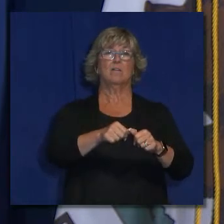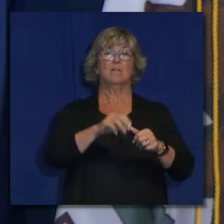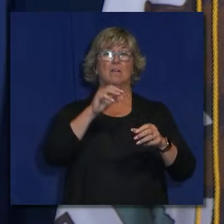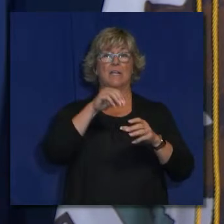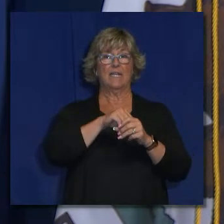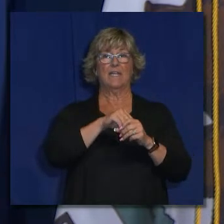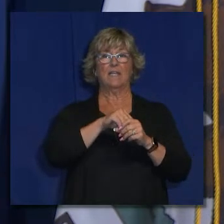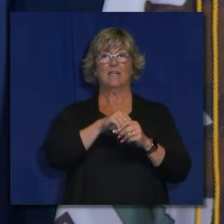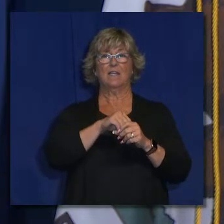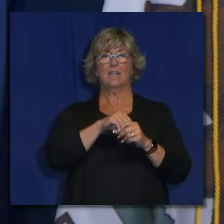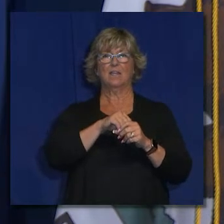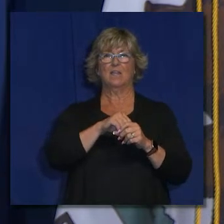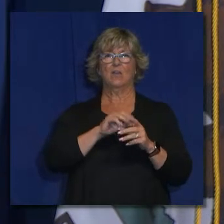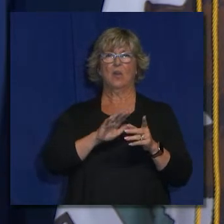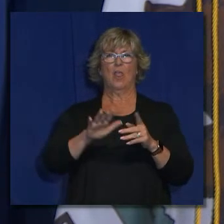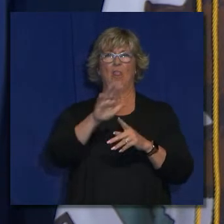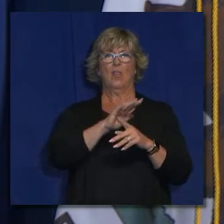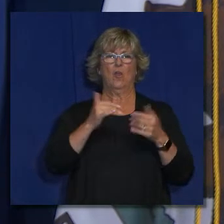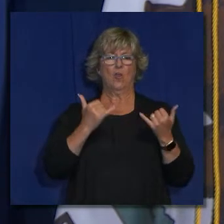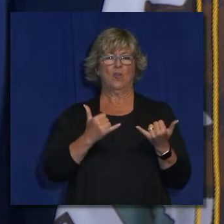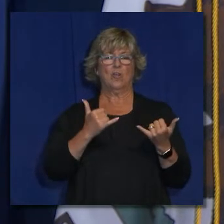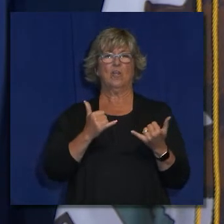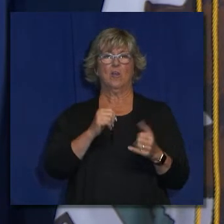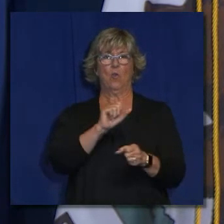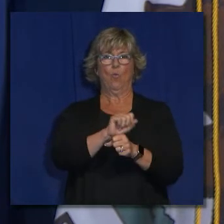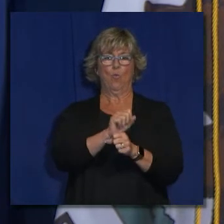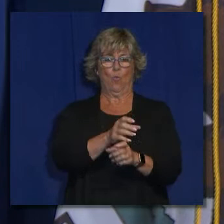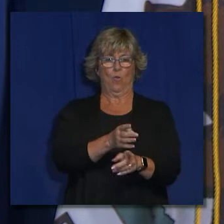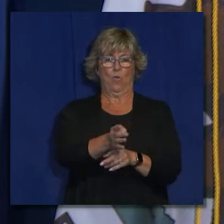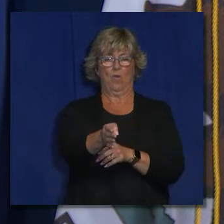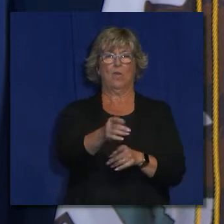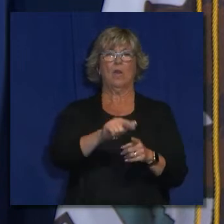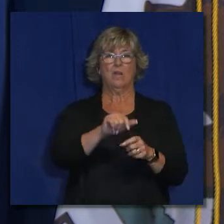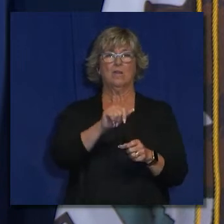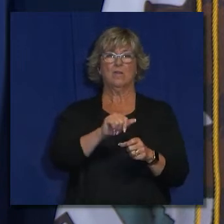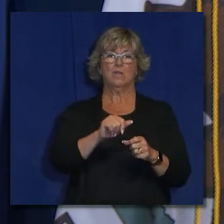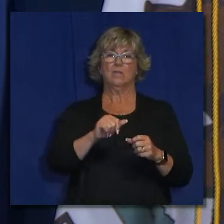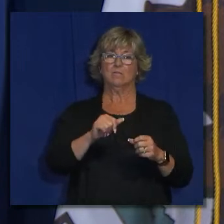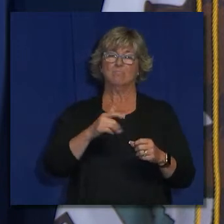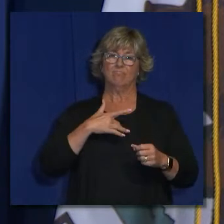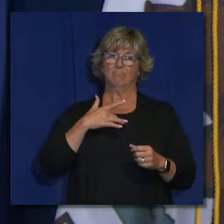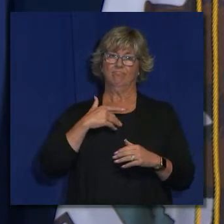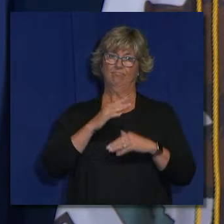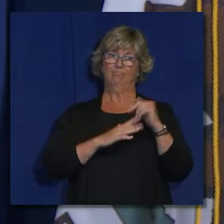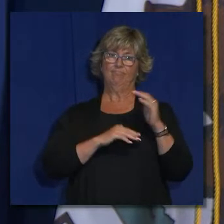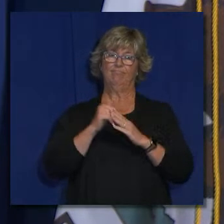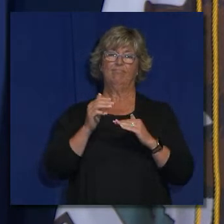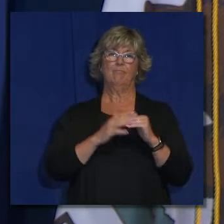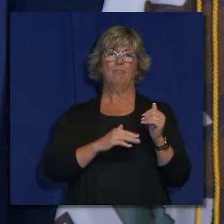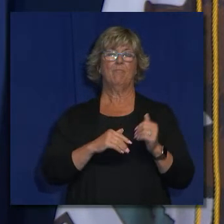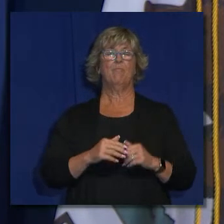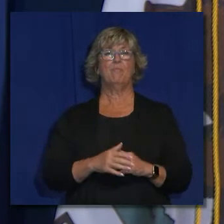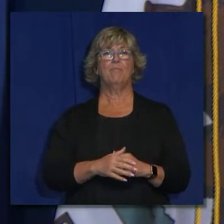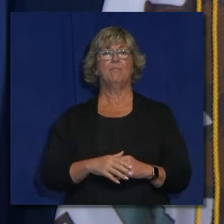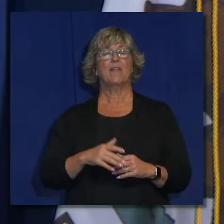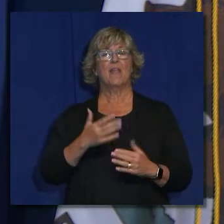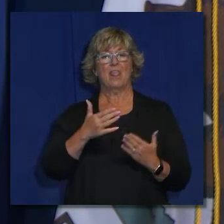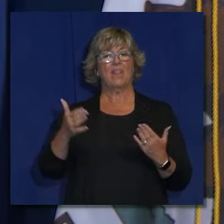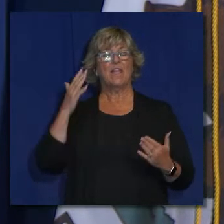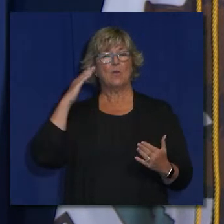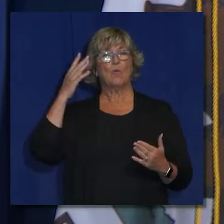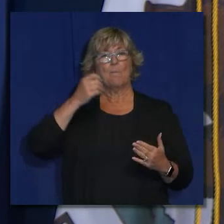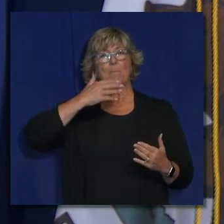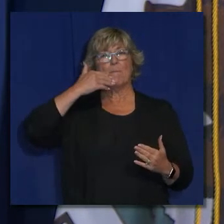in their current line of work, and we want them to continue to thrive there. And times will be better